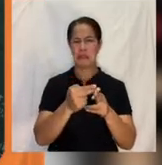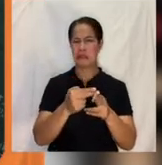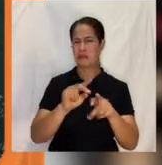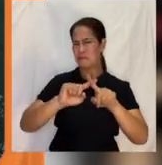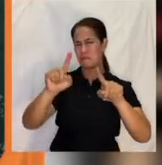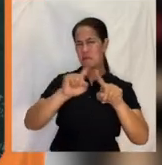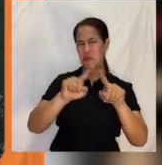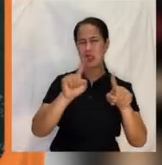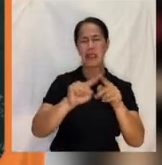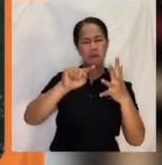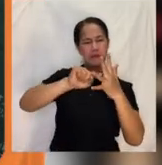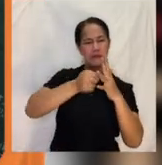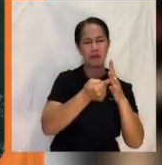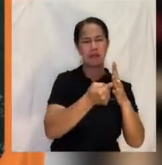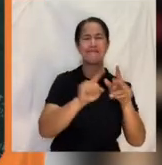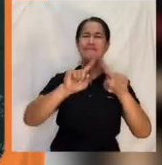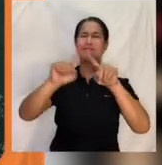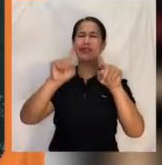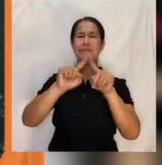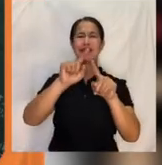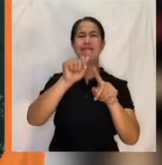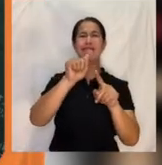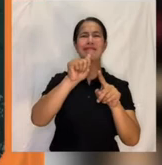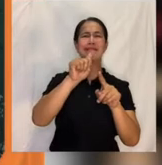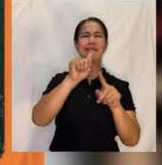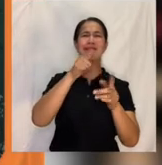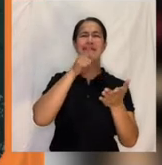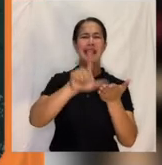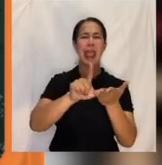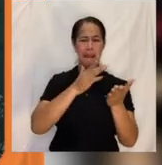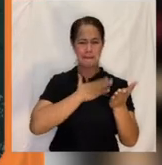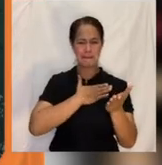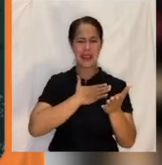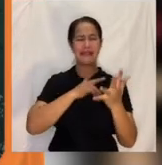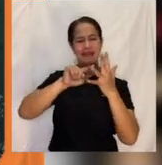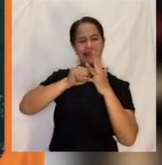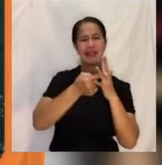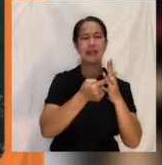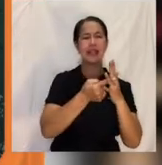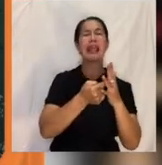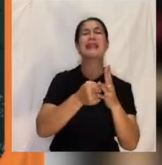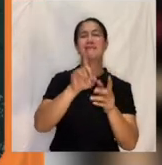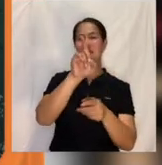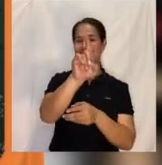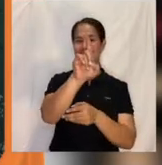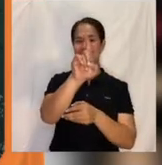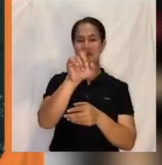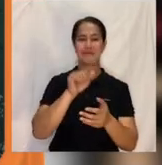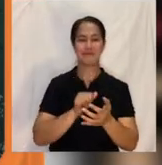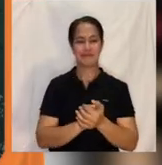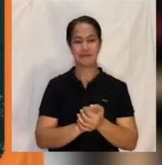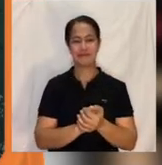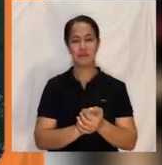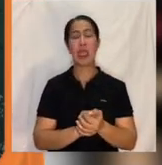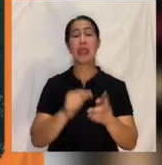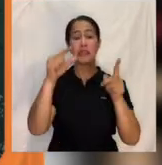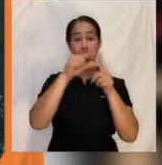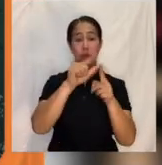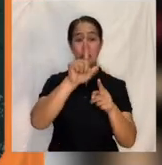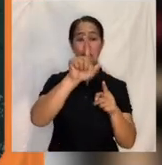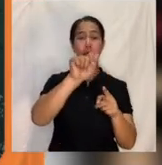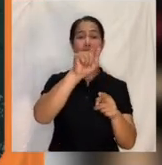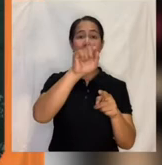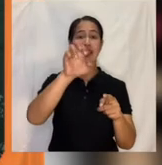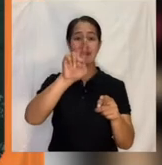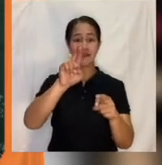unique. It starts with different letters and mine starts with the letter D. The word